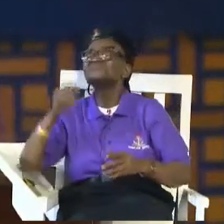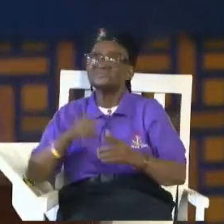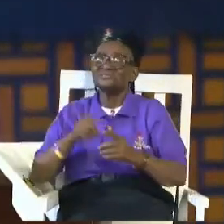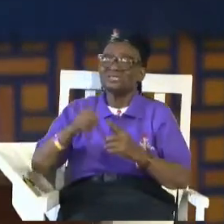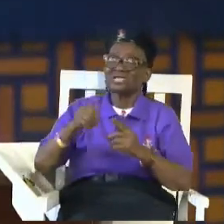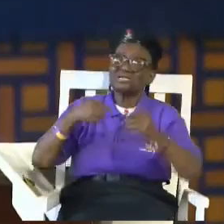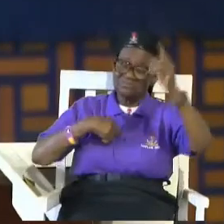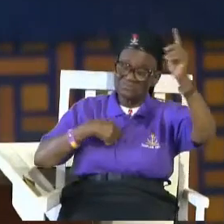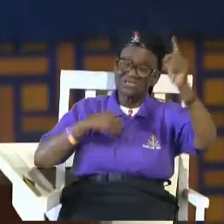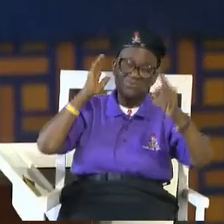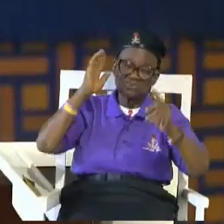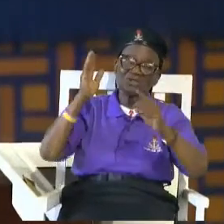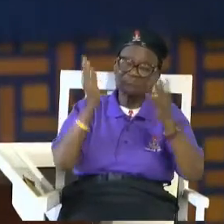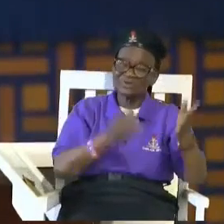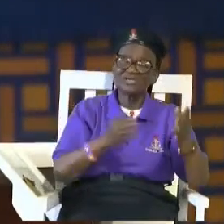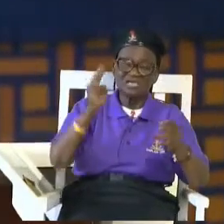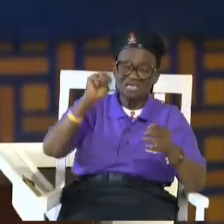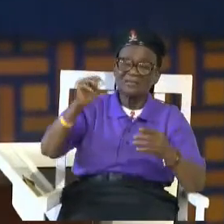know